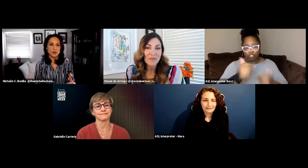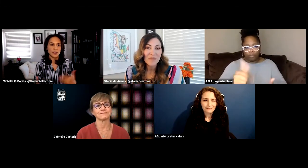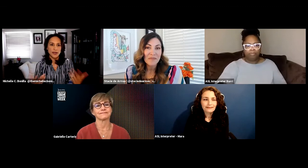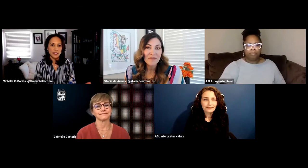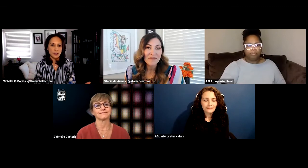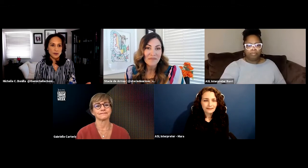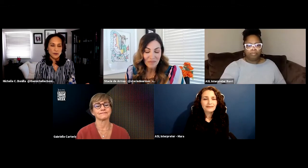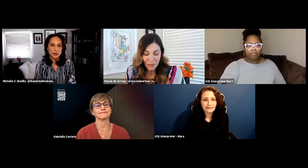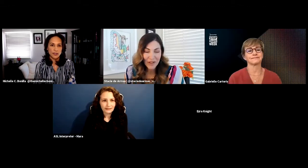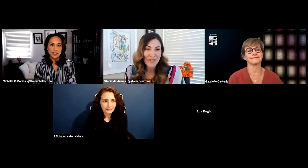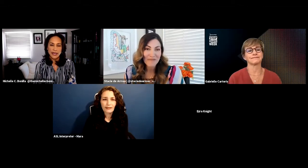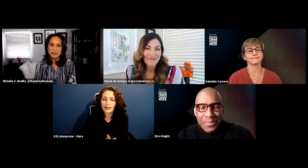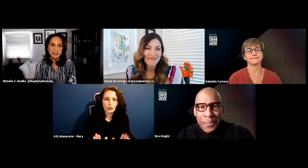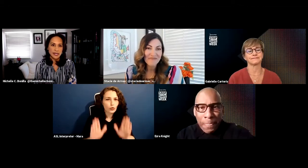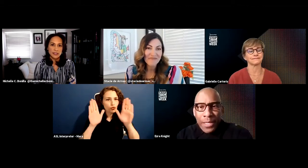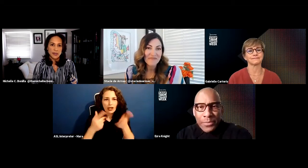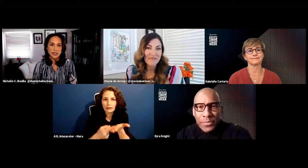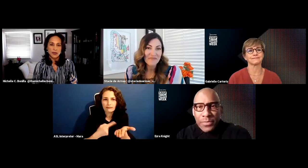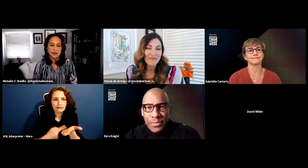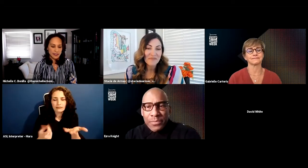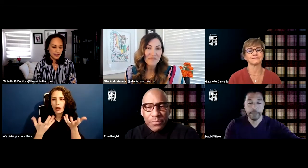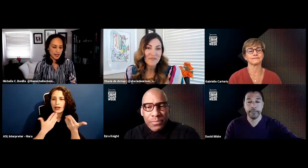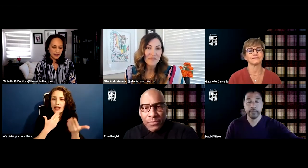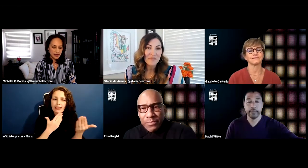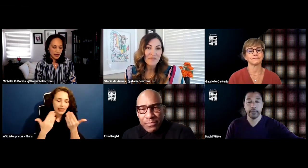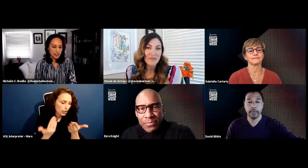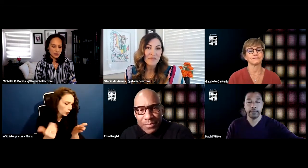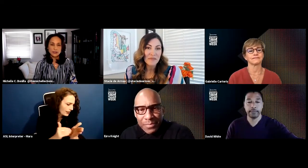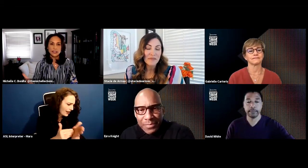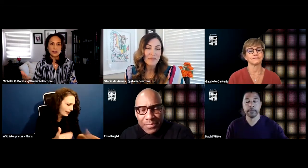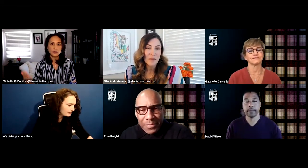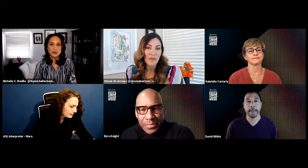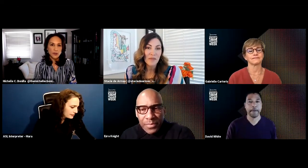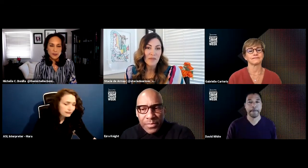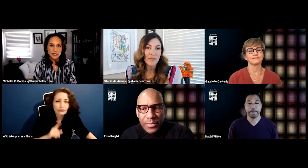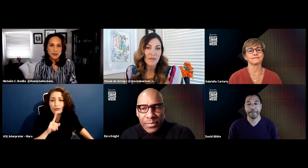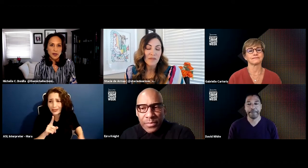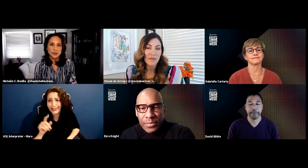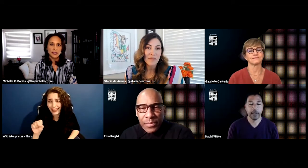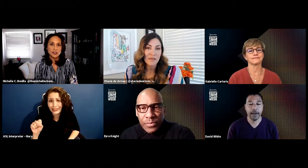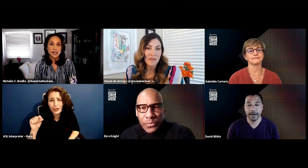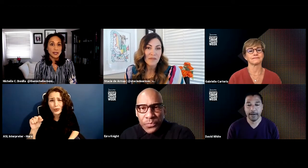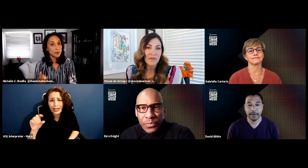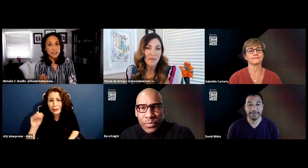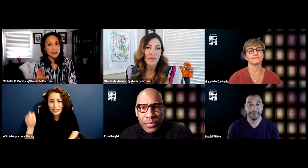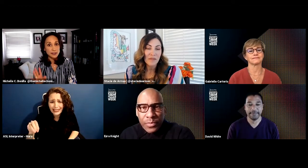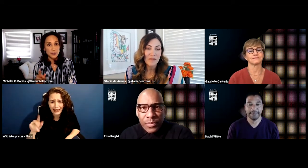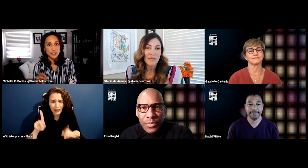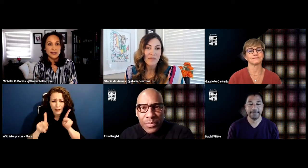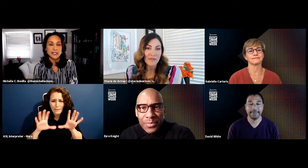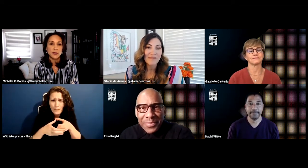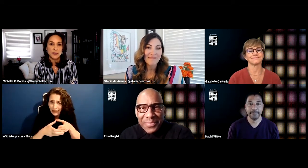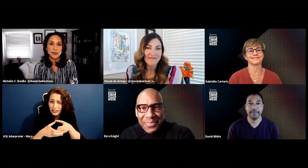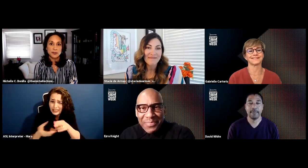I want to thank you for coming out today and speaking with us. And certainly with 20% of the population and upticked a little